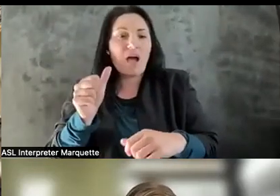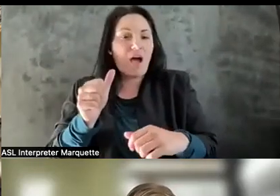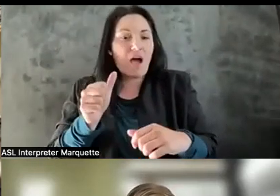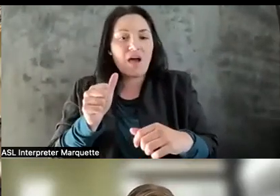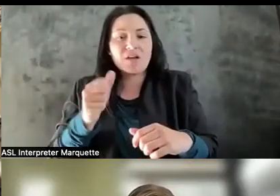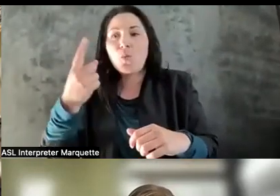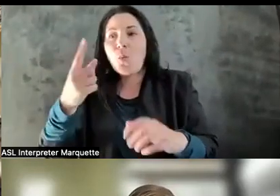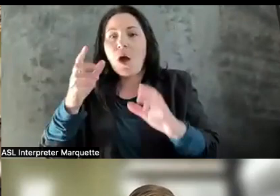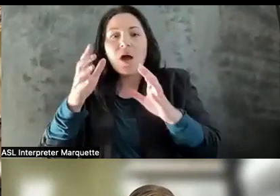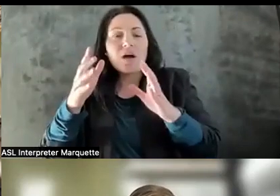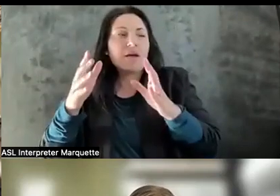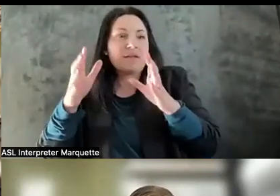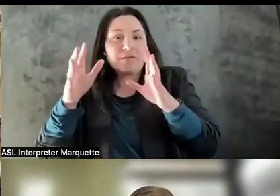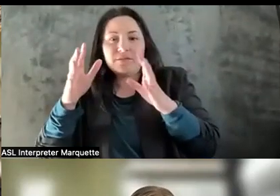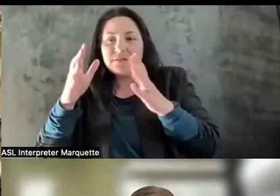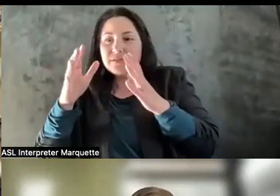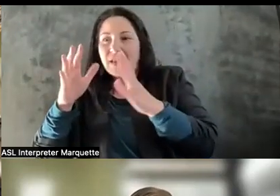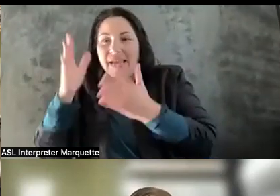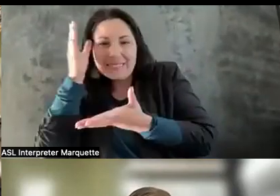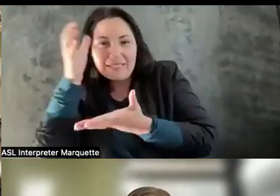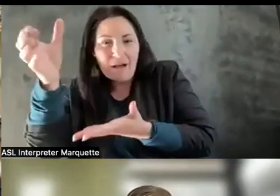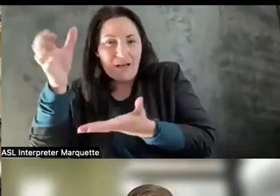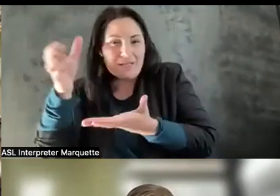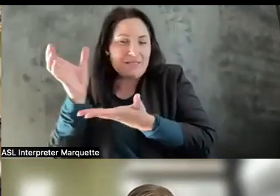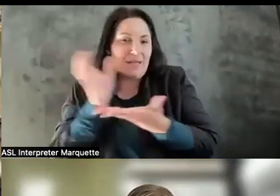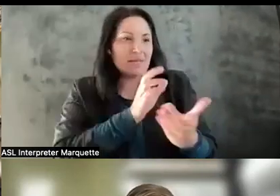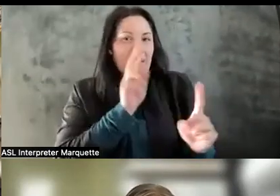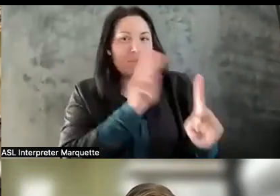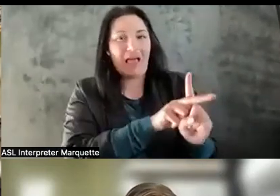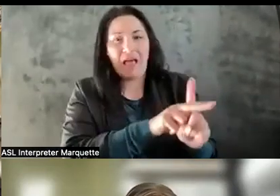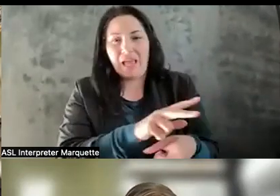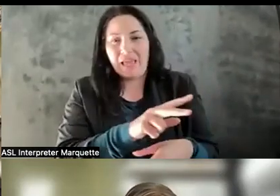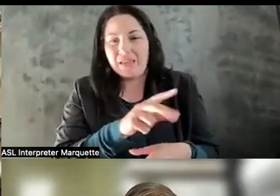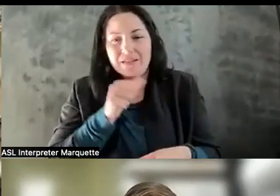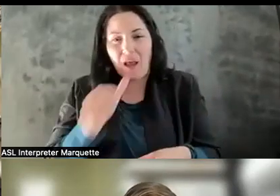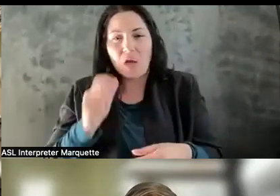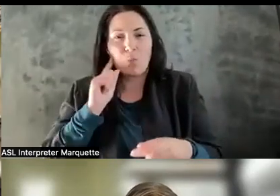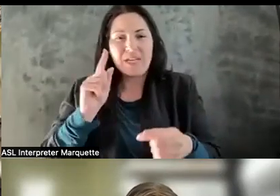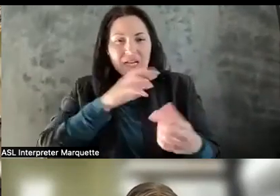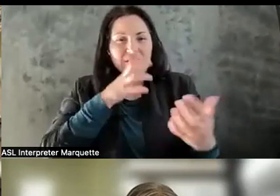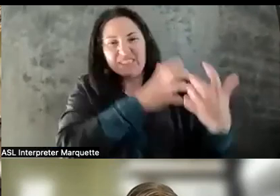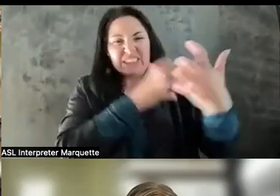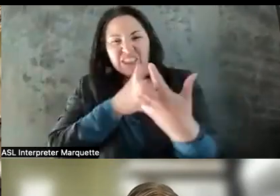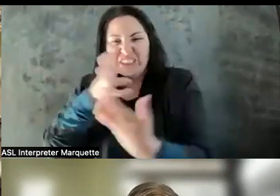hard to give a canned quick response to. I see. Thank you. You are welcome.